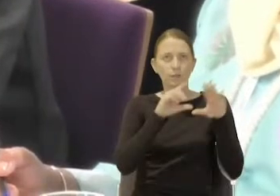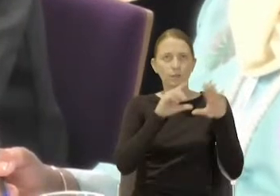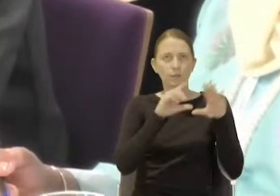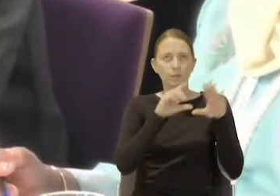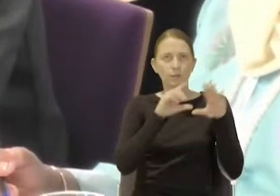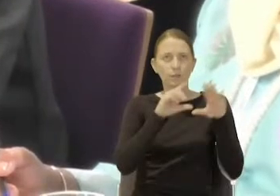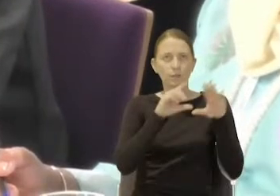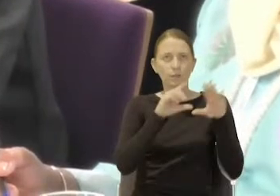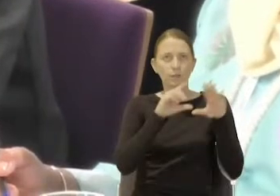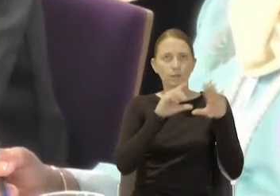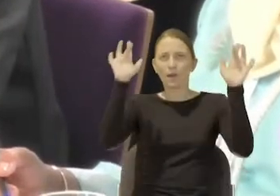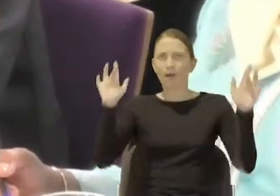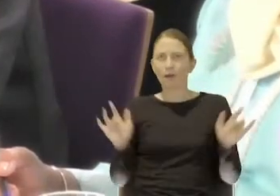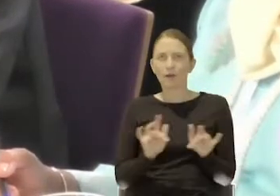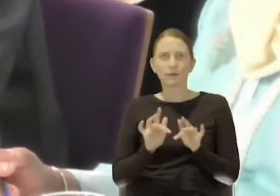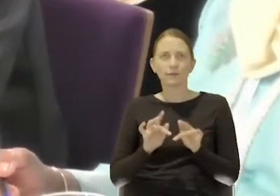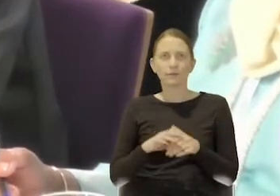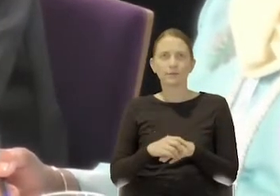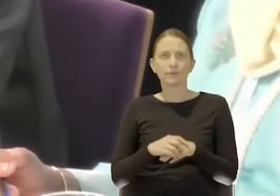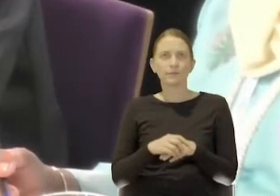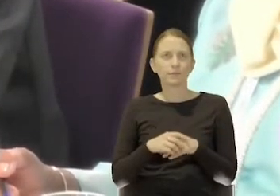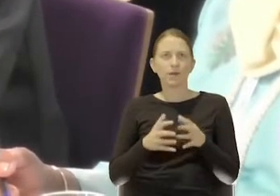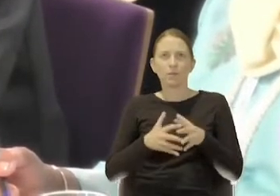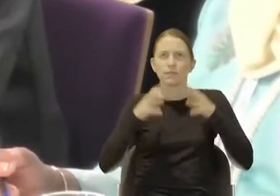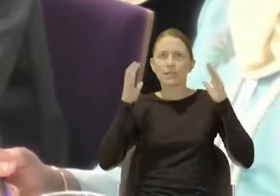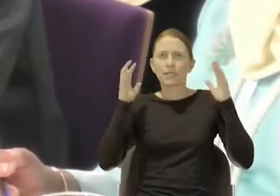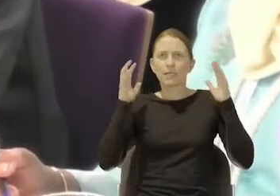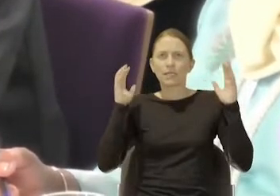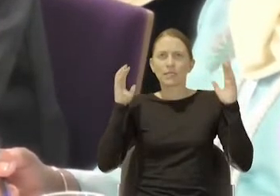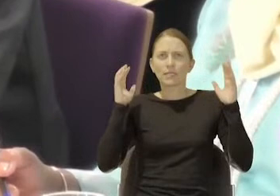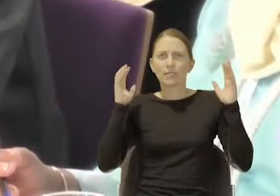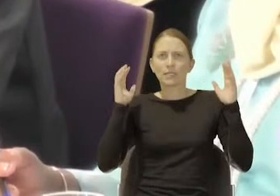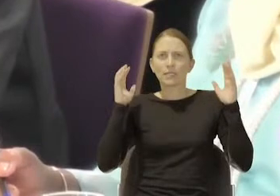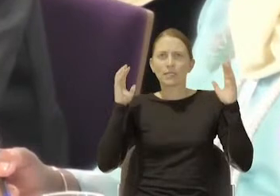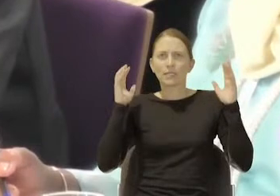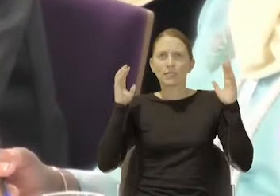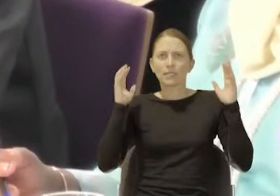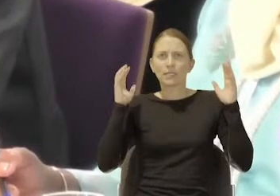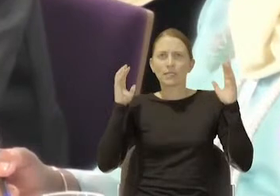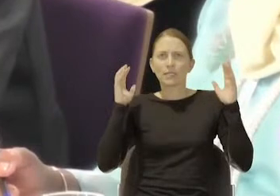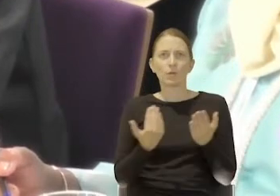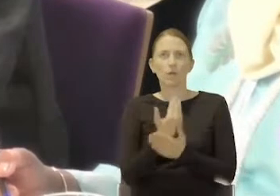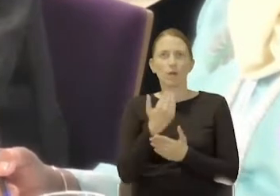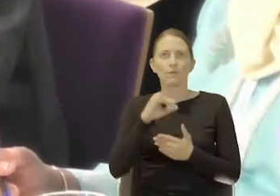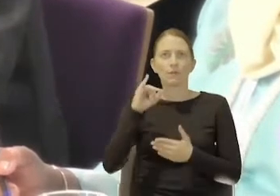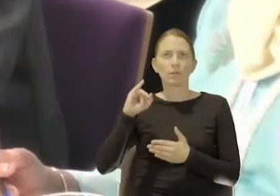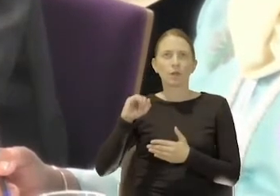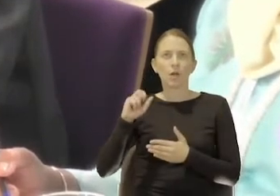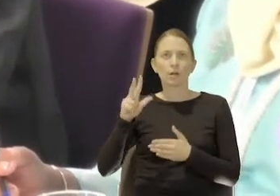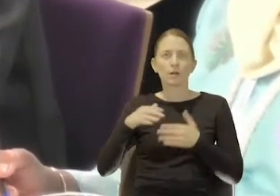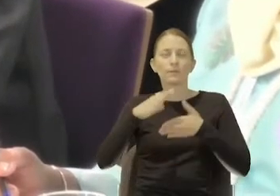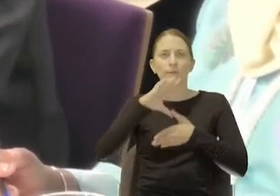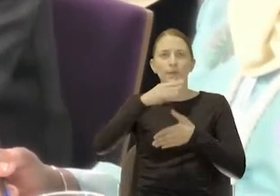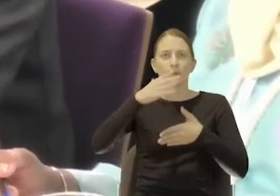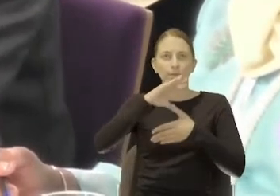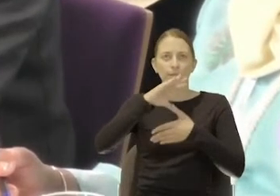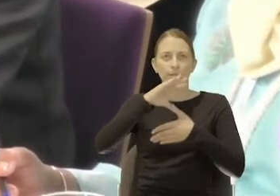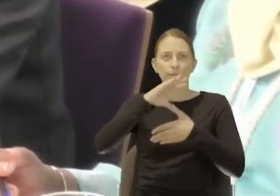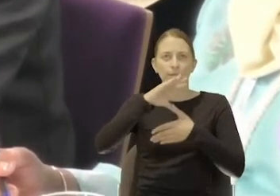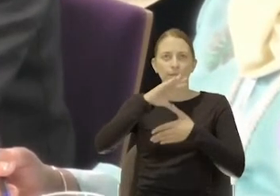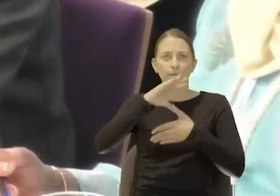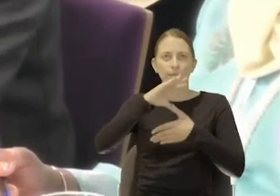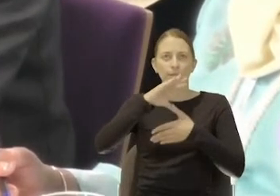York, the European Union, the African Group, and the ASEAN Group. These